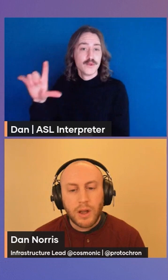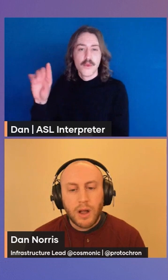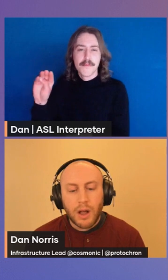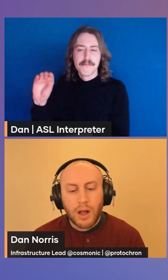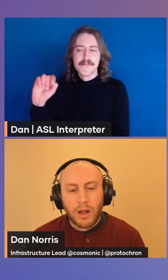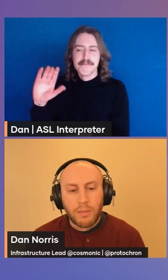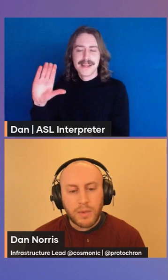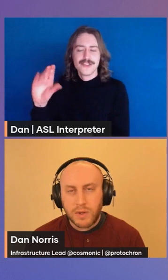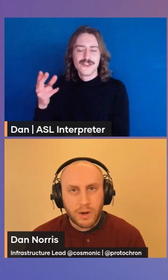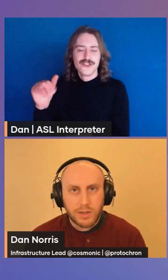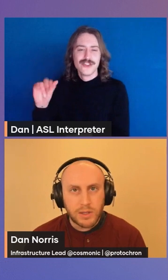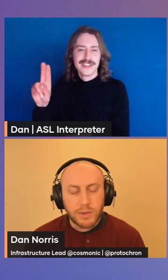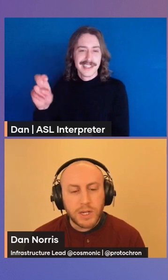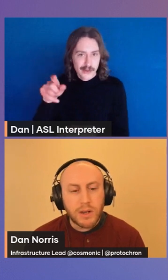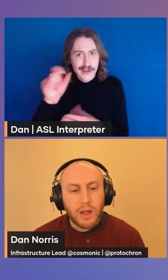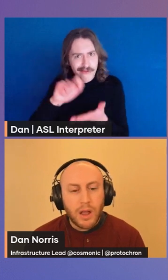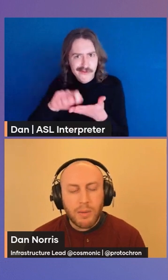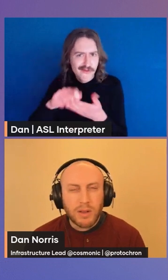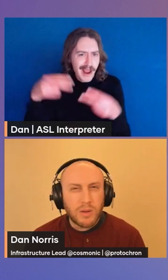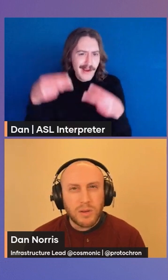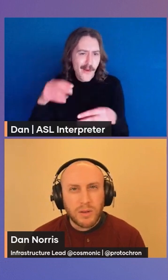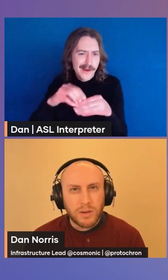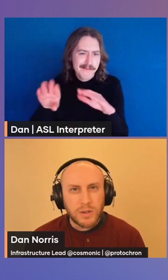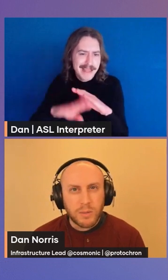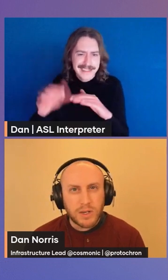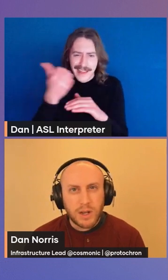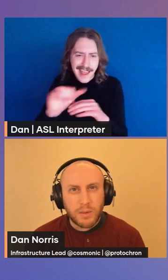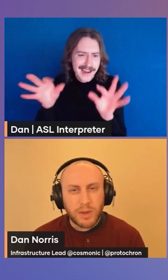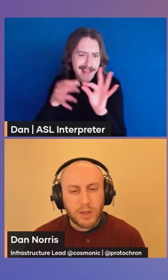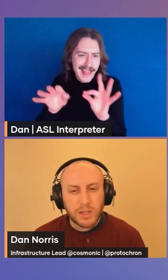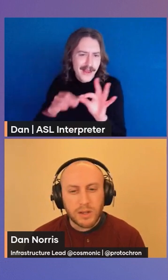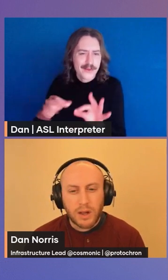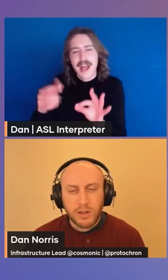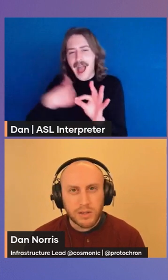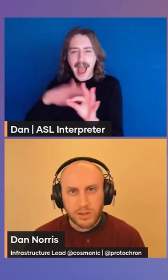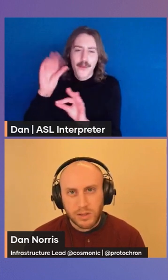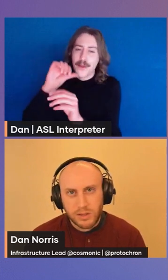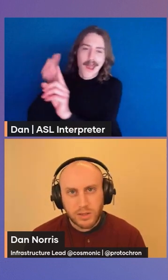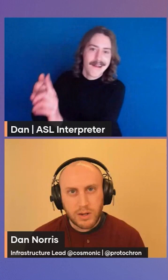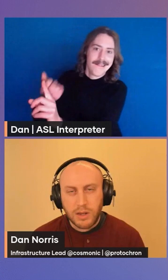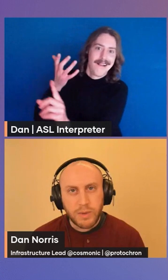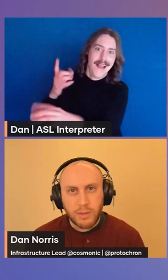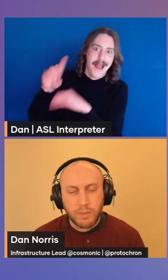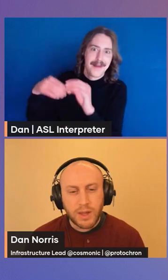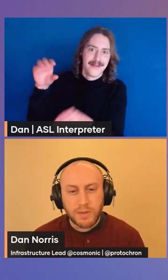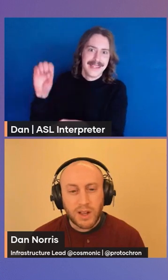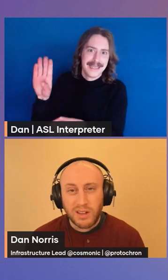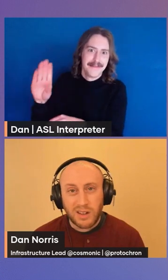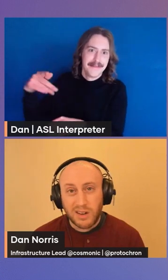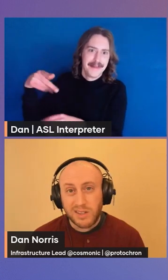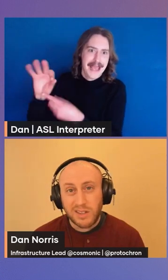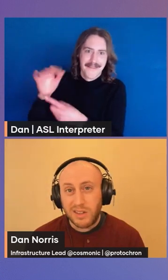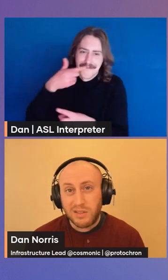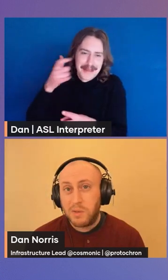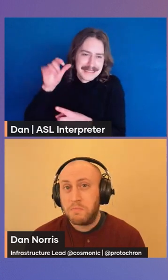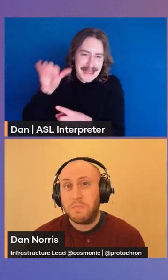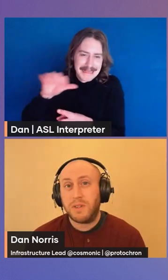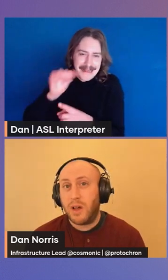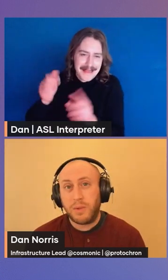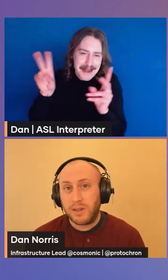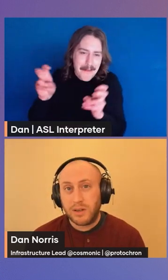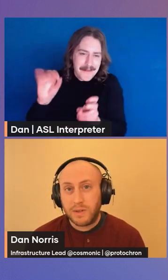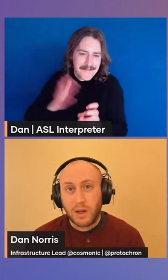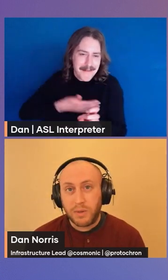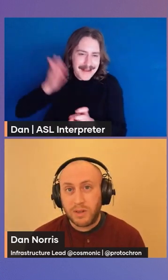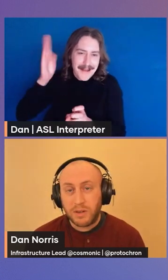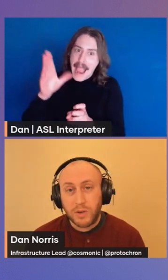language and targets this machine. I'm not going to go into too much depth in this talk just because this isn't an eBPF talk. And honestly, it's a